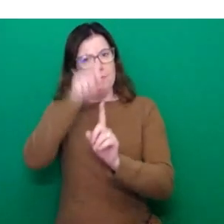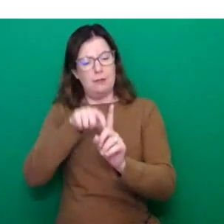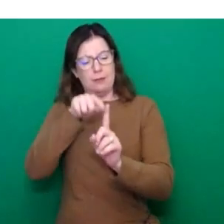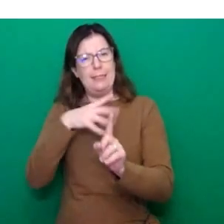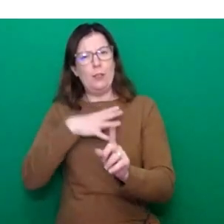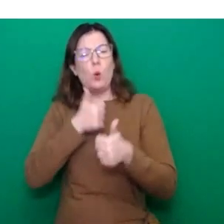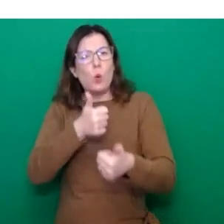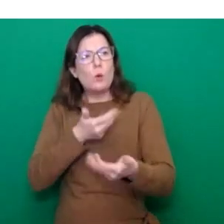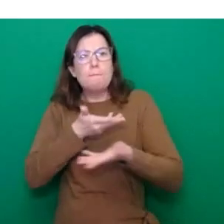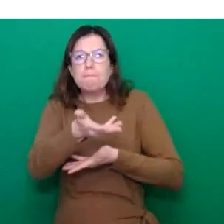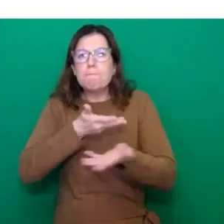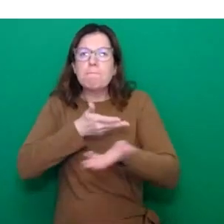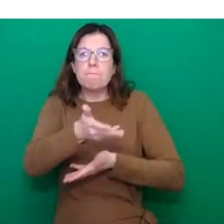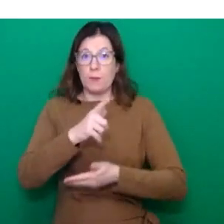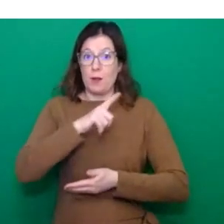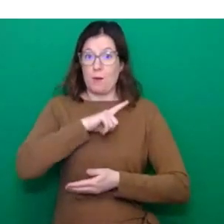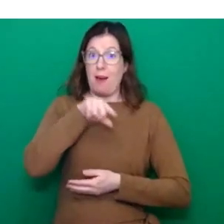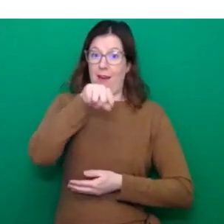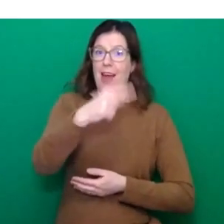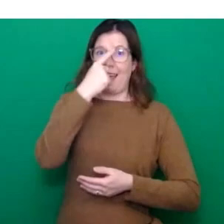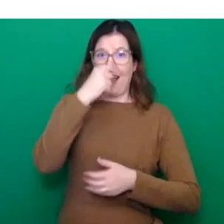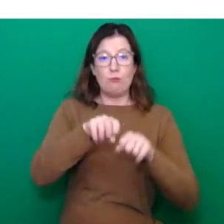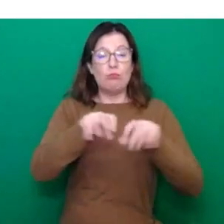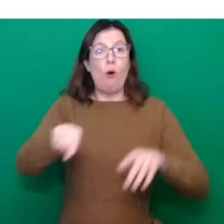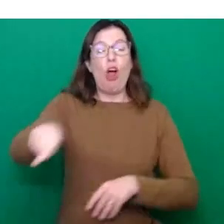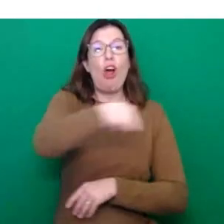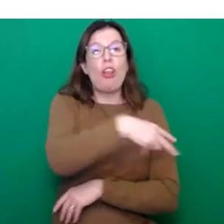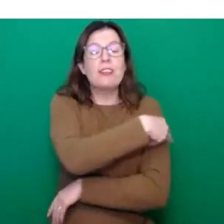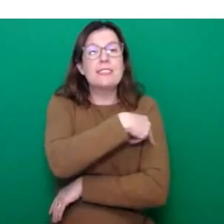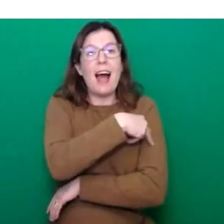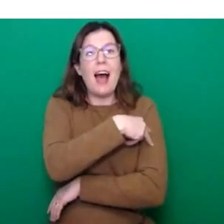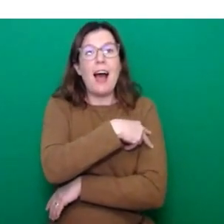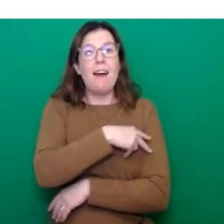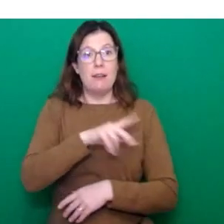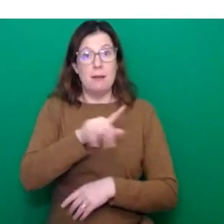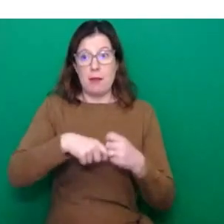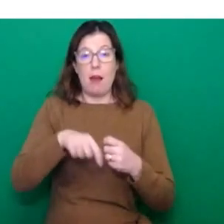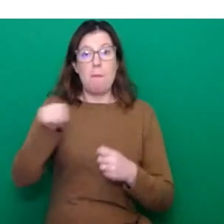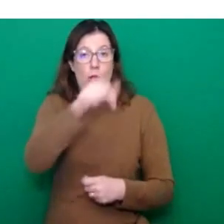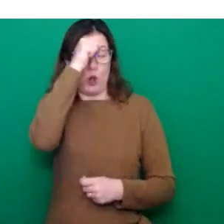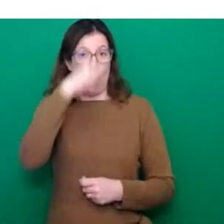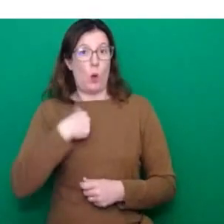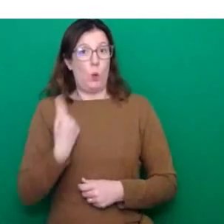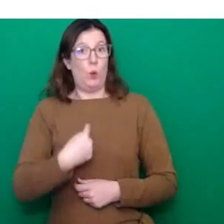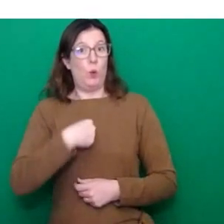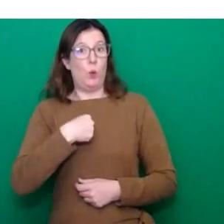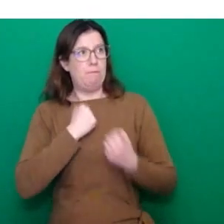they can then spread that information to the rest of the staff, so that, we're making ourselves known.